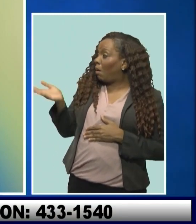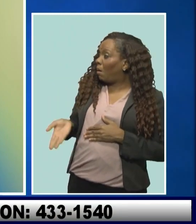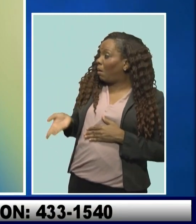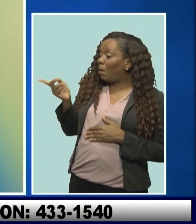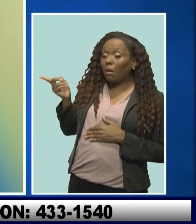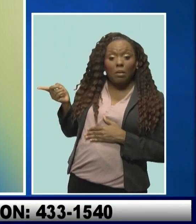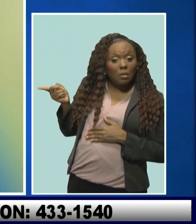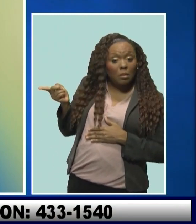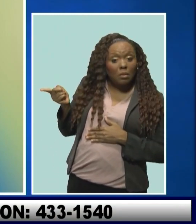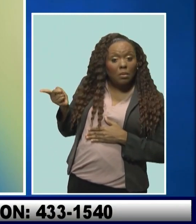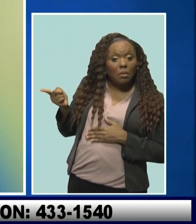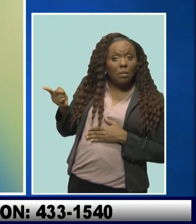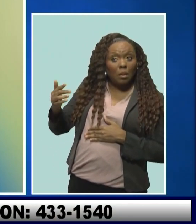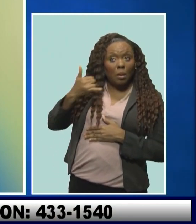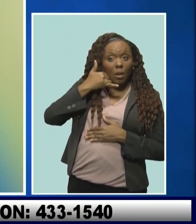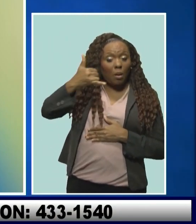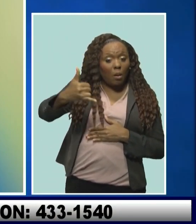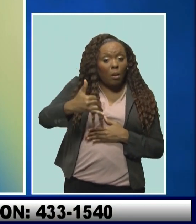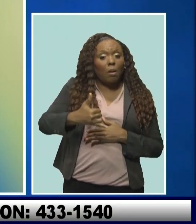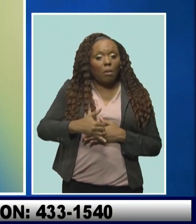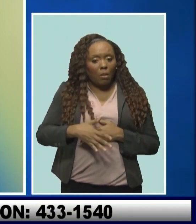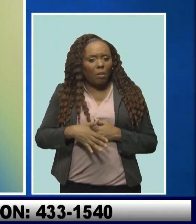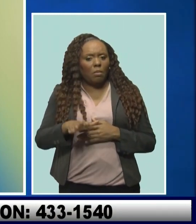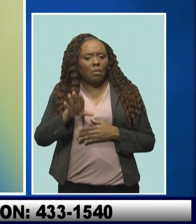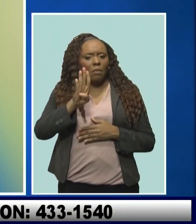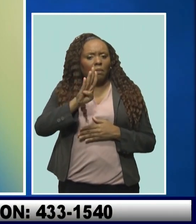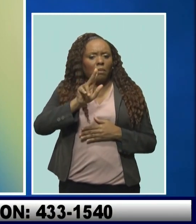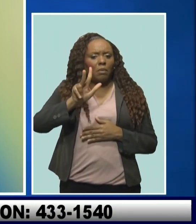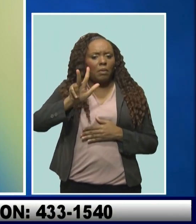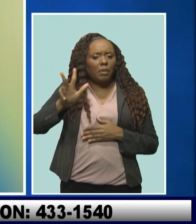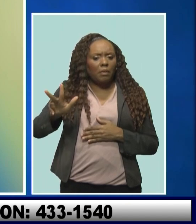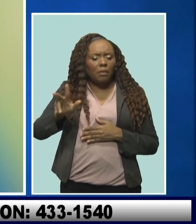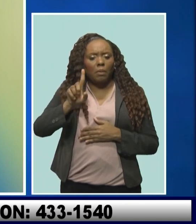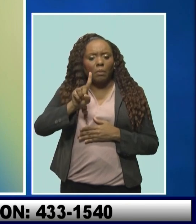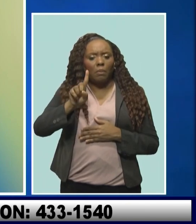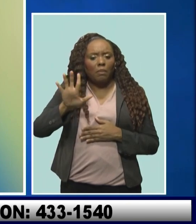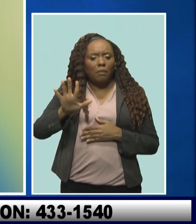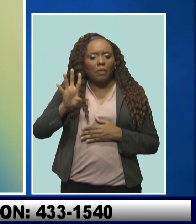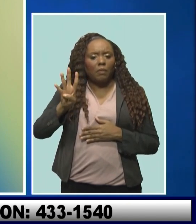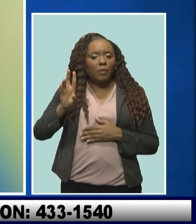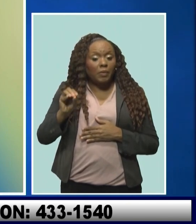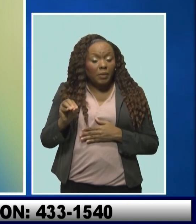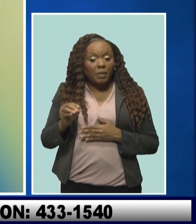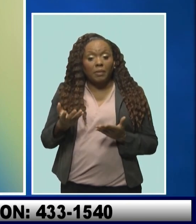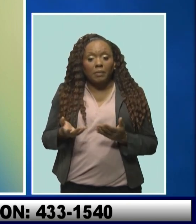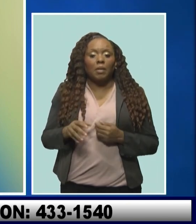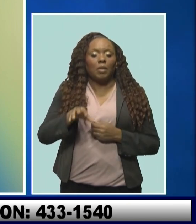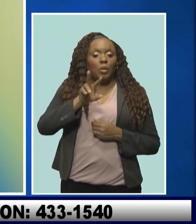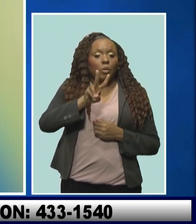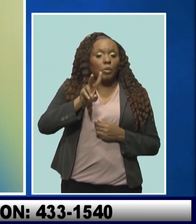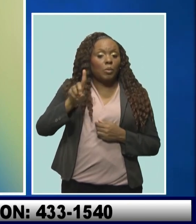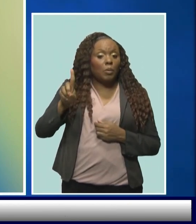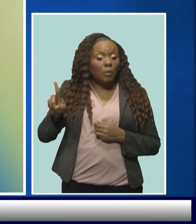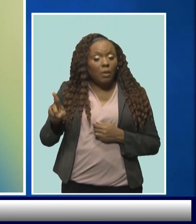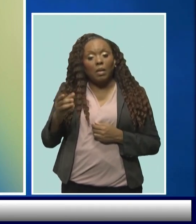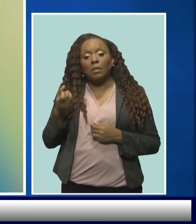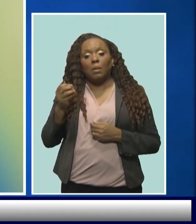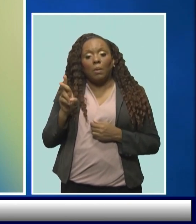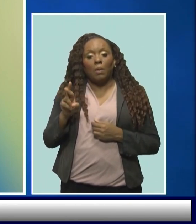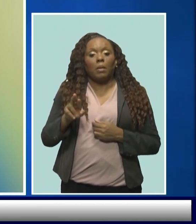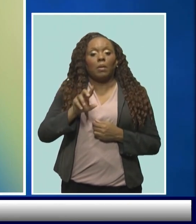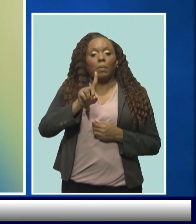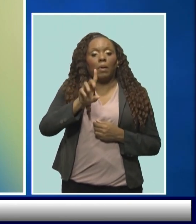Coward is asked to contact the District F Belplain Police Station at 433-1540, Police Emergency